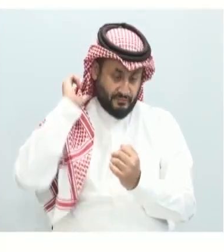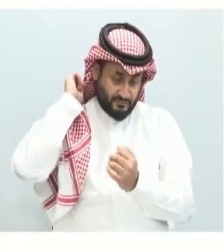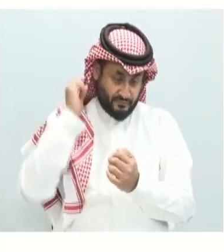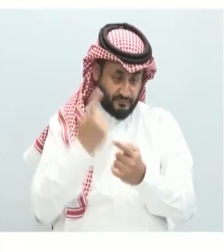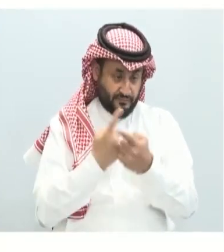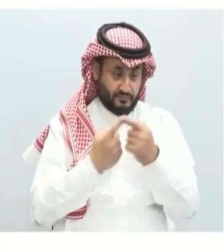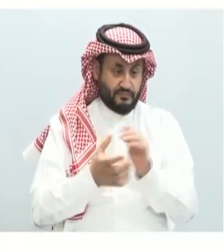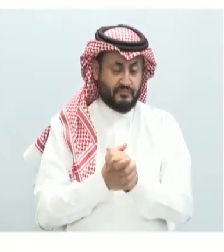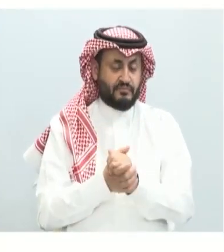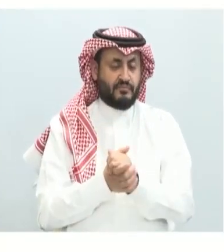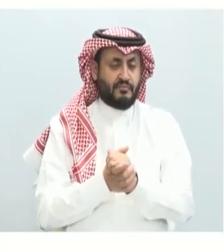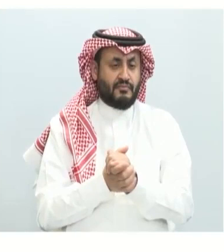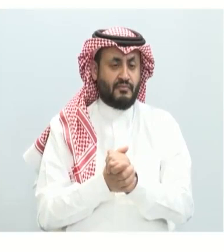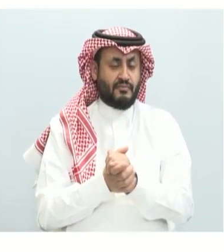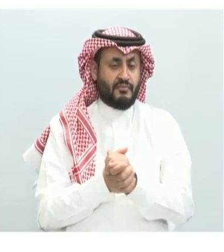Number one,